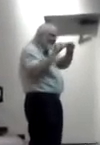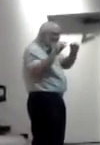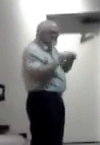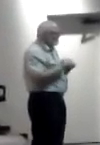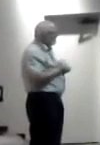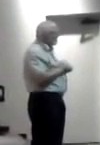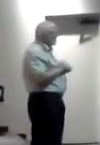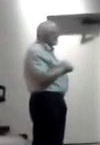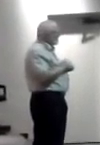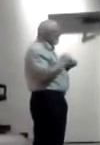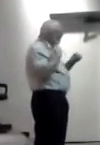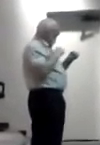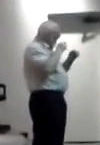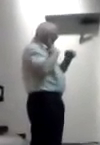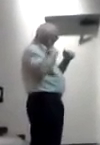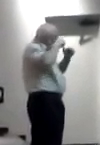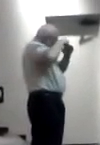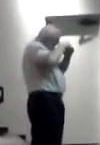Can we?